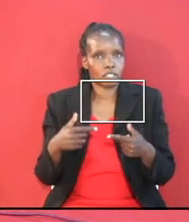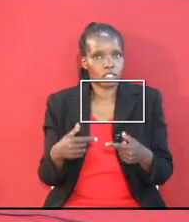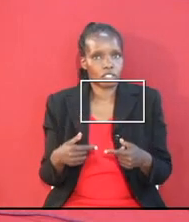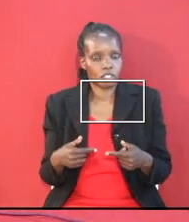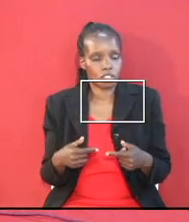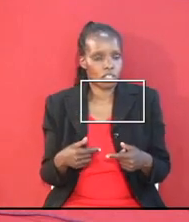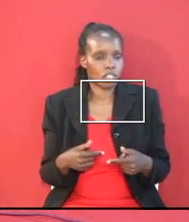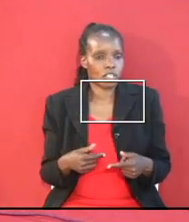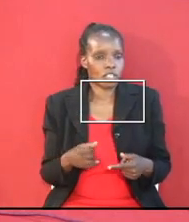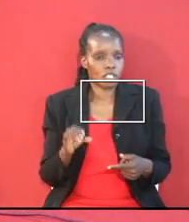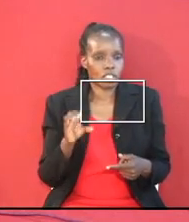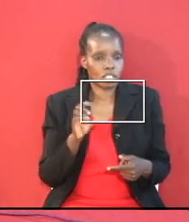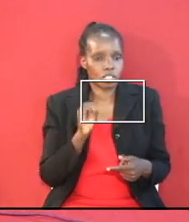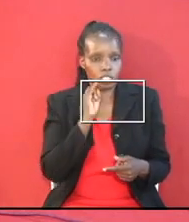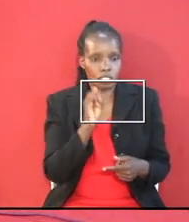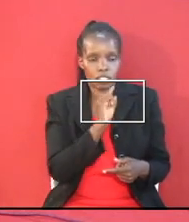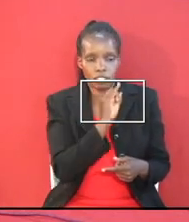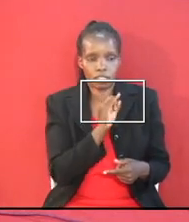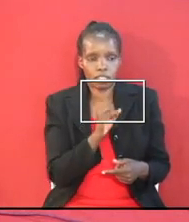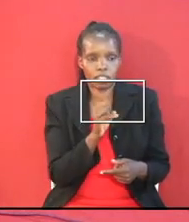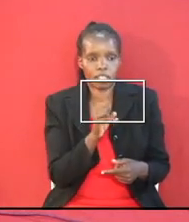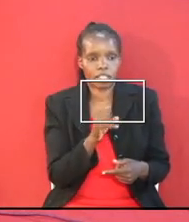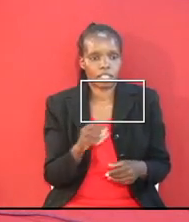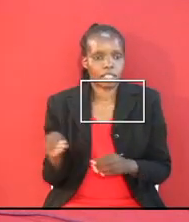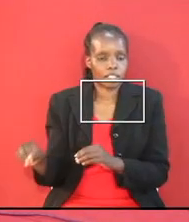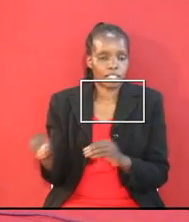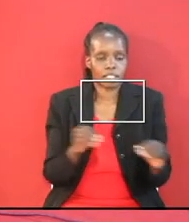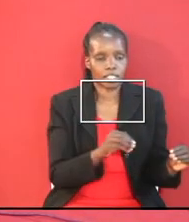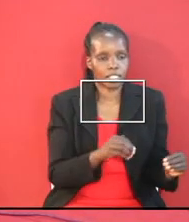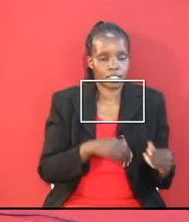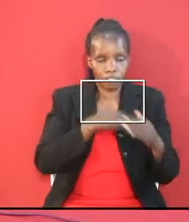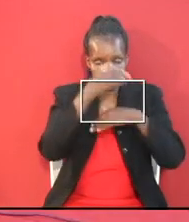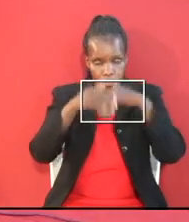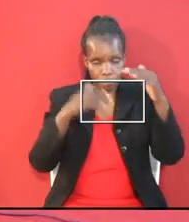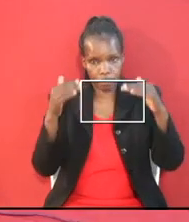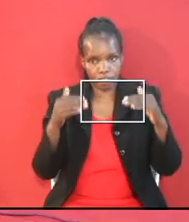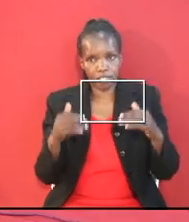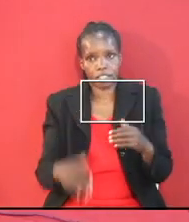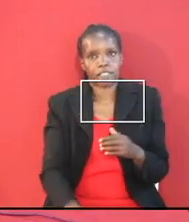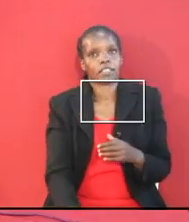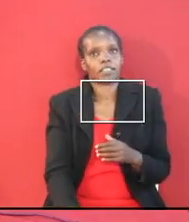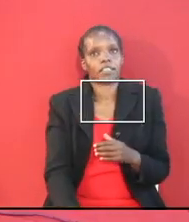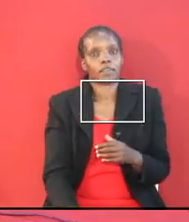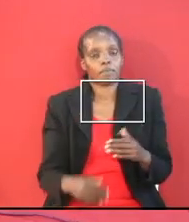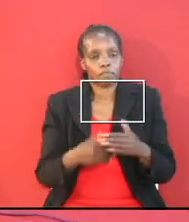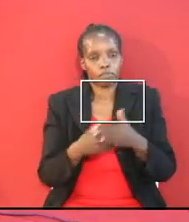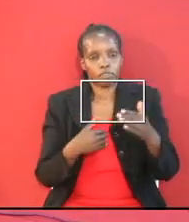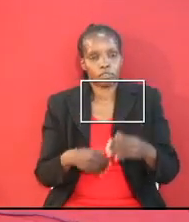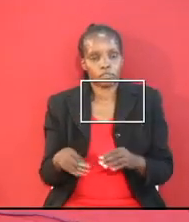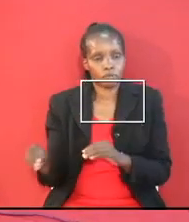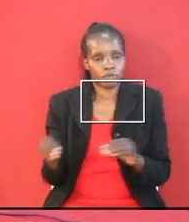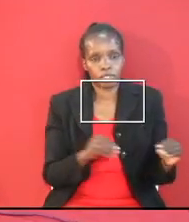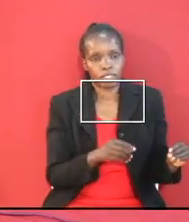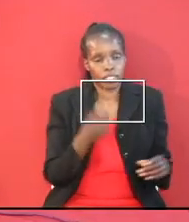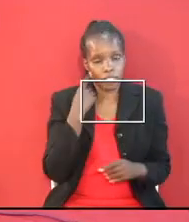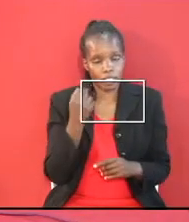He carried on the condition. And later he was taken to heaven with... Before he was taken to heaven, Elijah cried